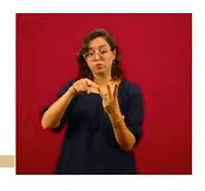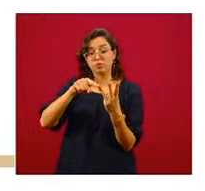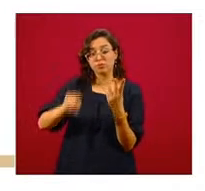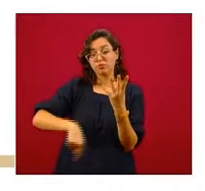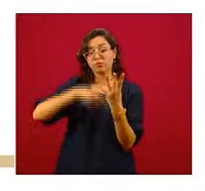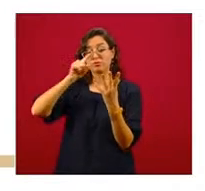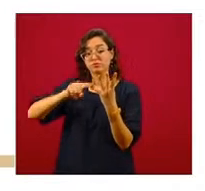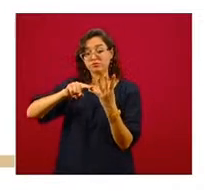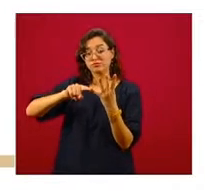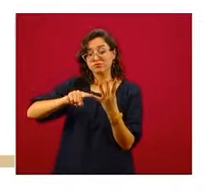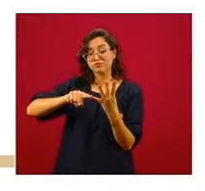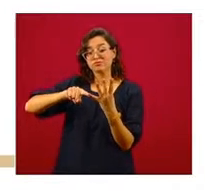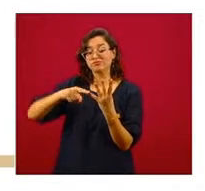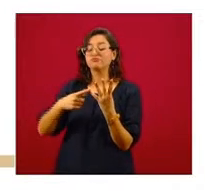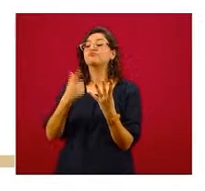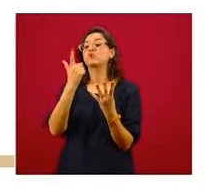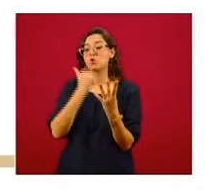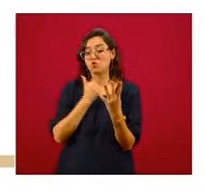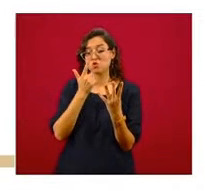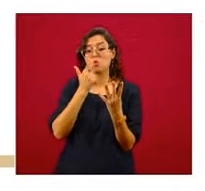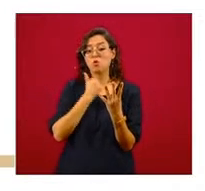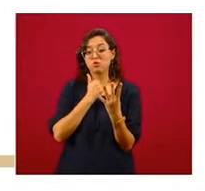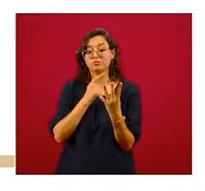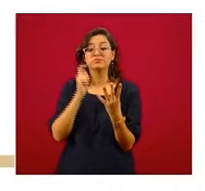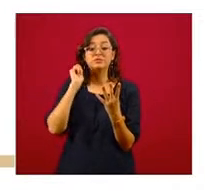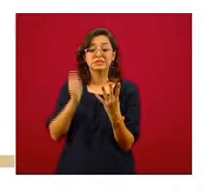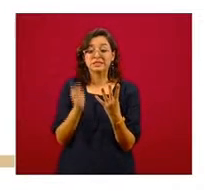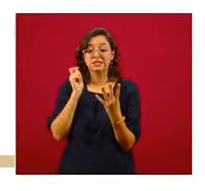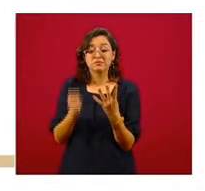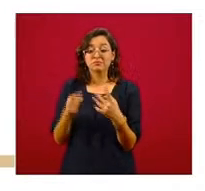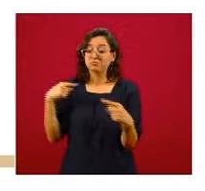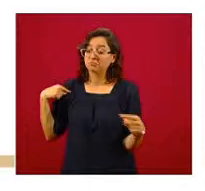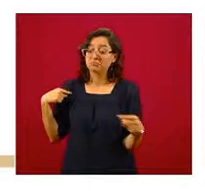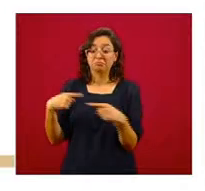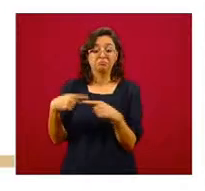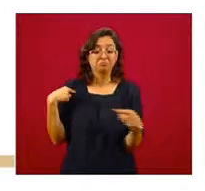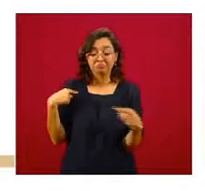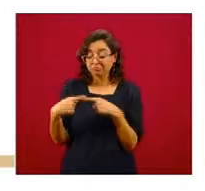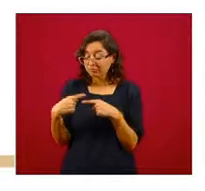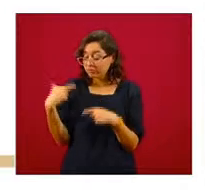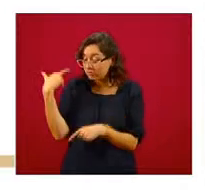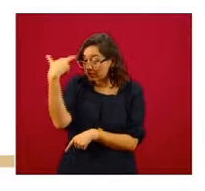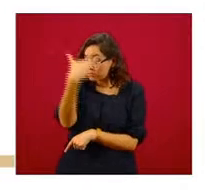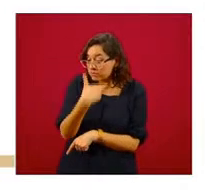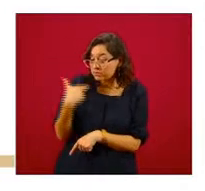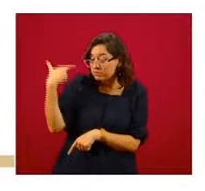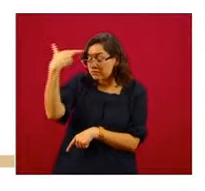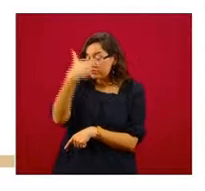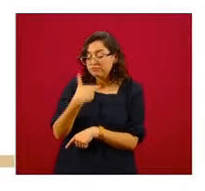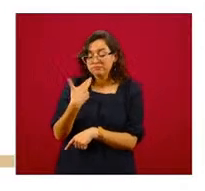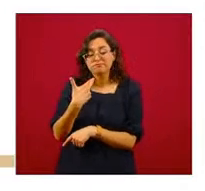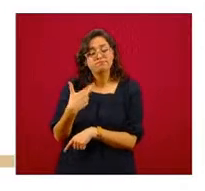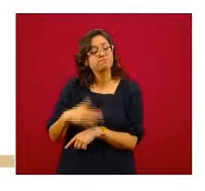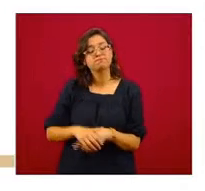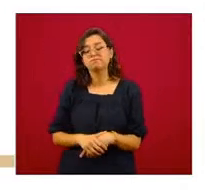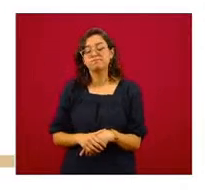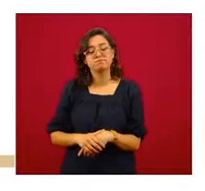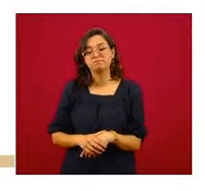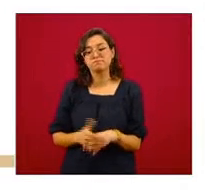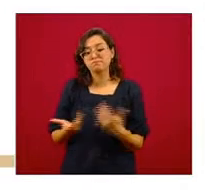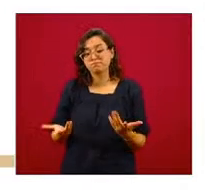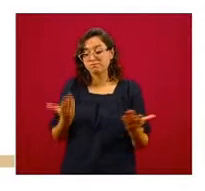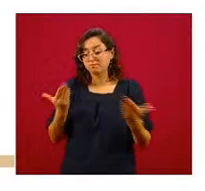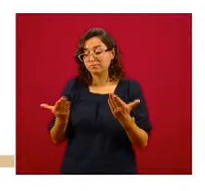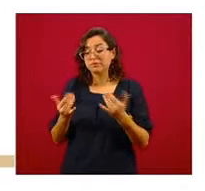percentage of positive tested cases, so it's in red, and the trend of hospitalized cases